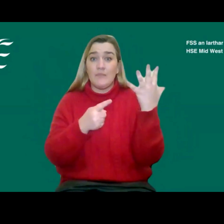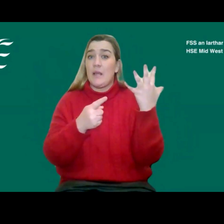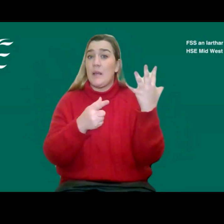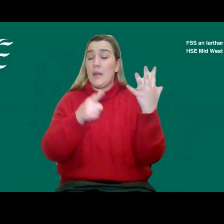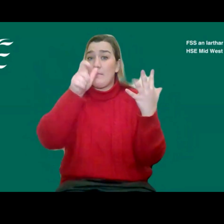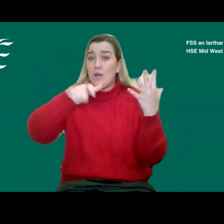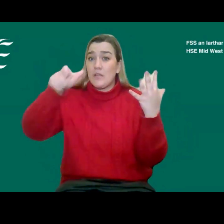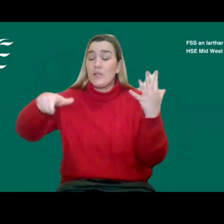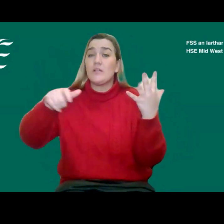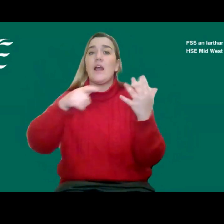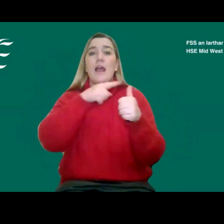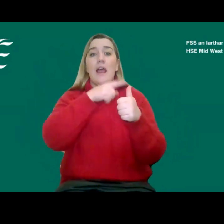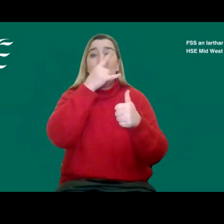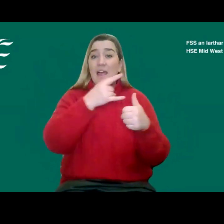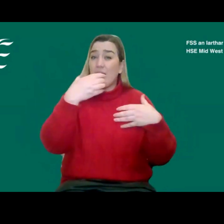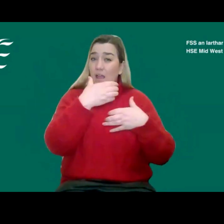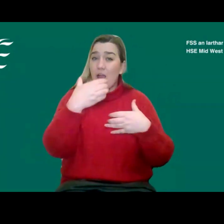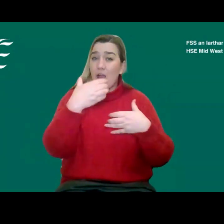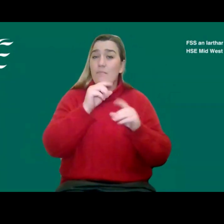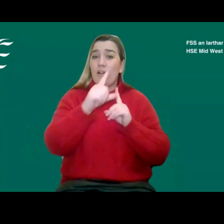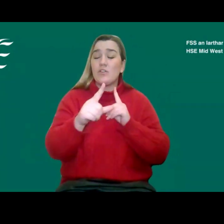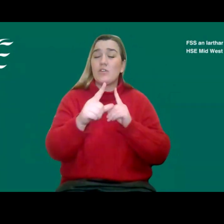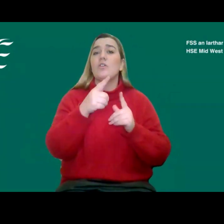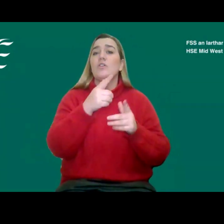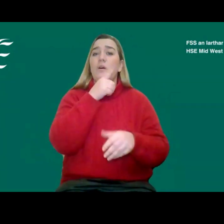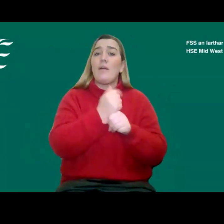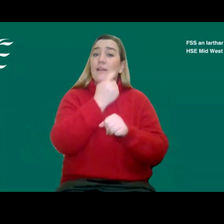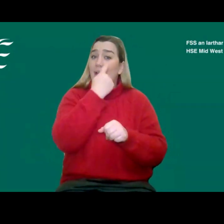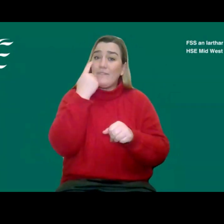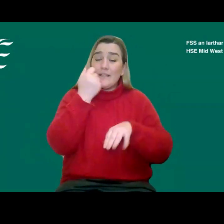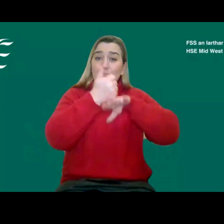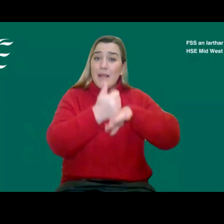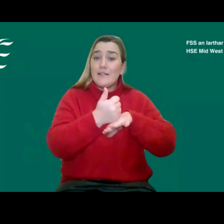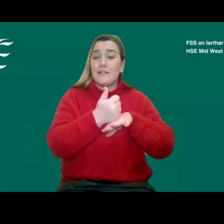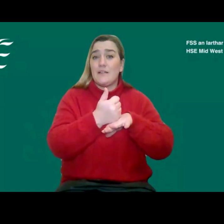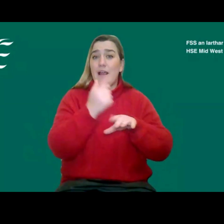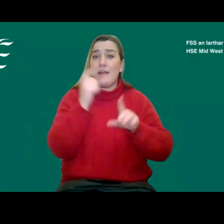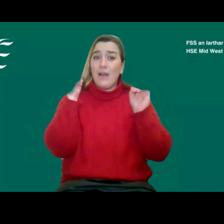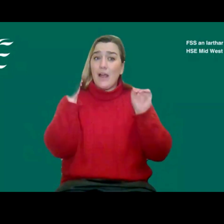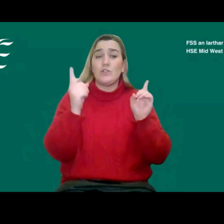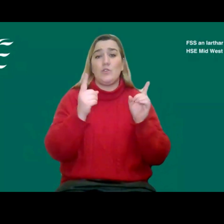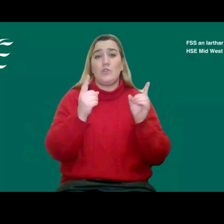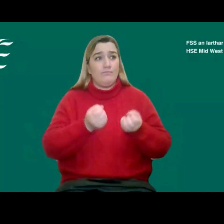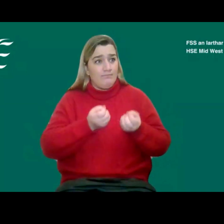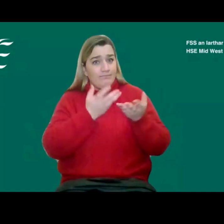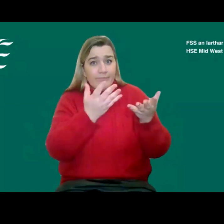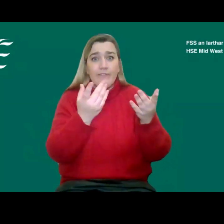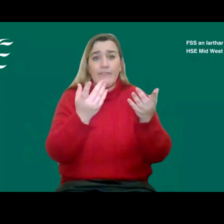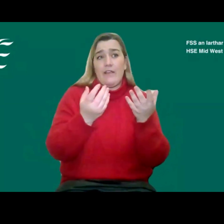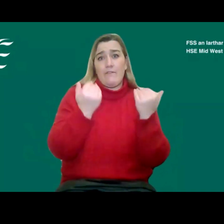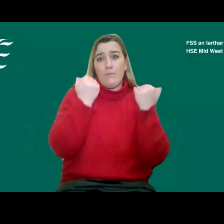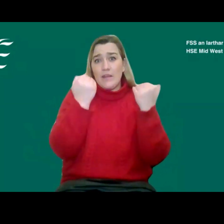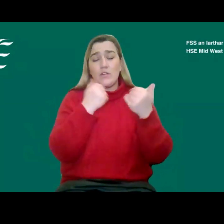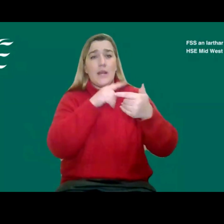healthcare professionals who will share evidence-based information to inform, support, and empower us women as we